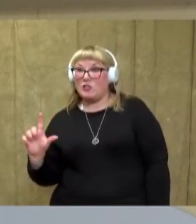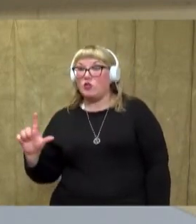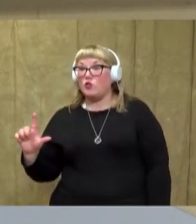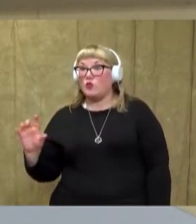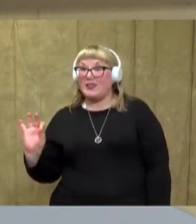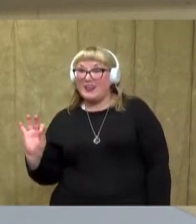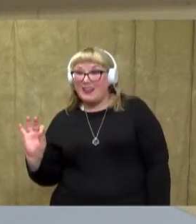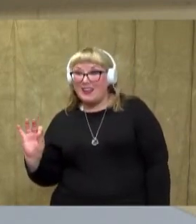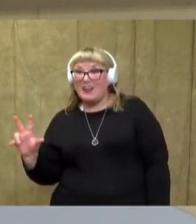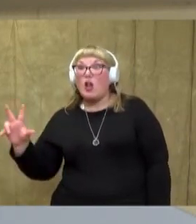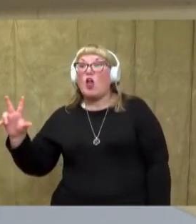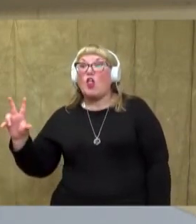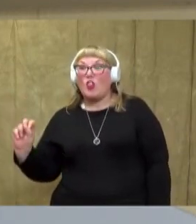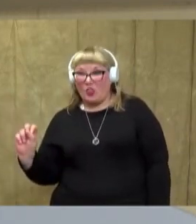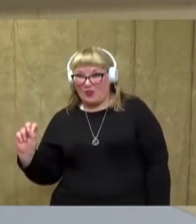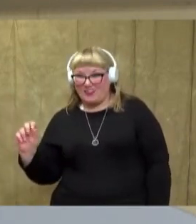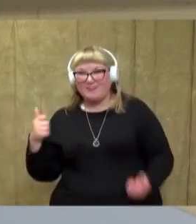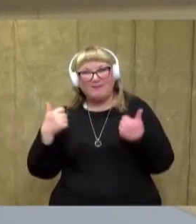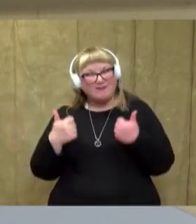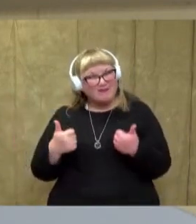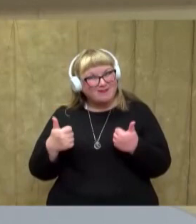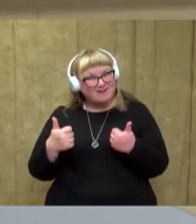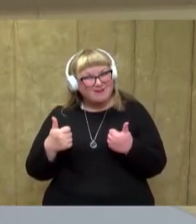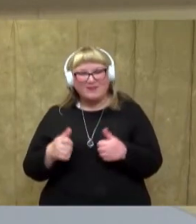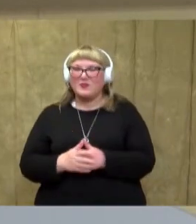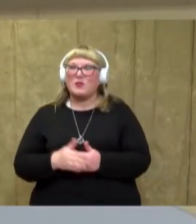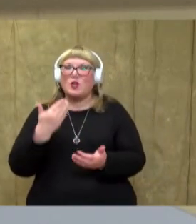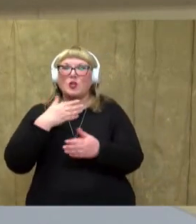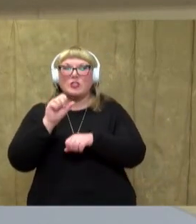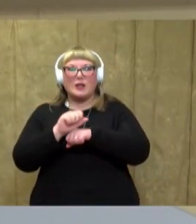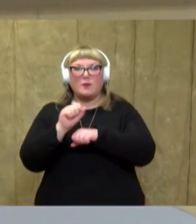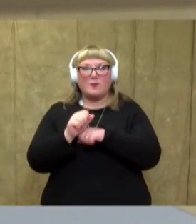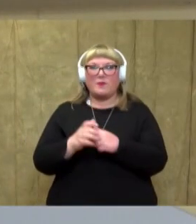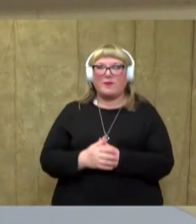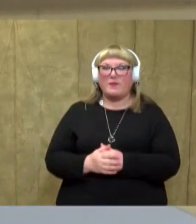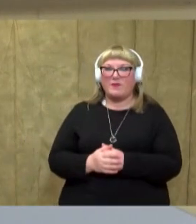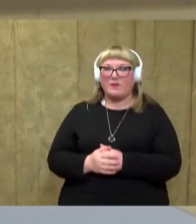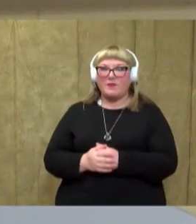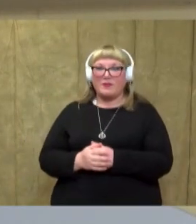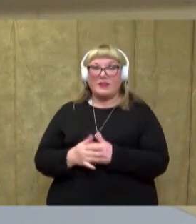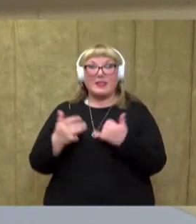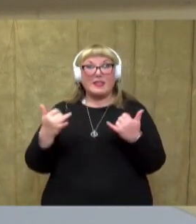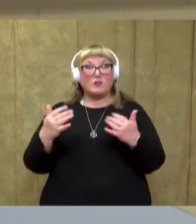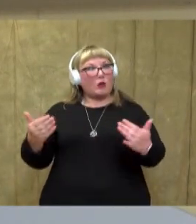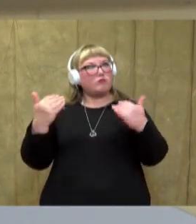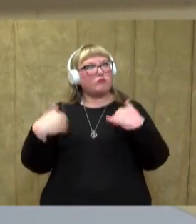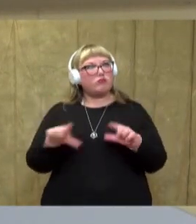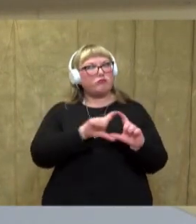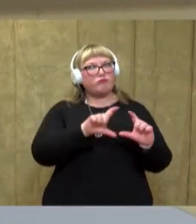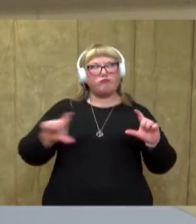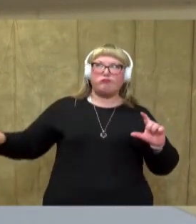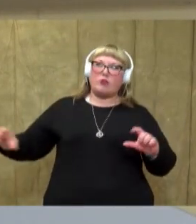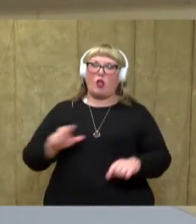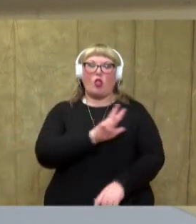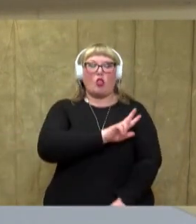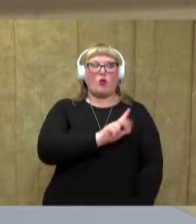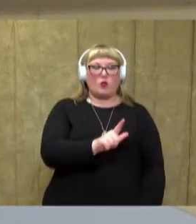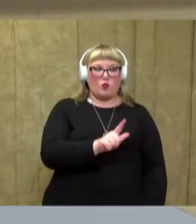28, 29, 30. Awesome job. Okay, now let's do the next row.